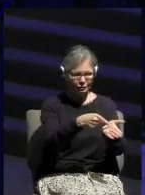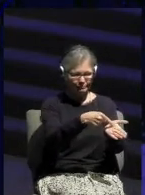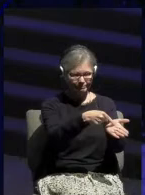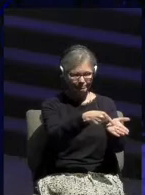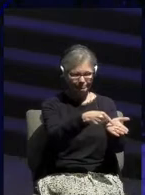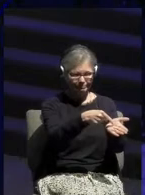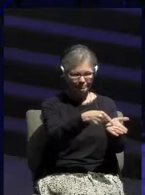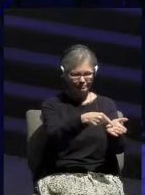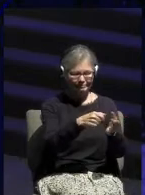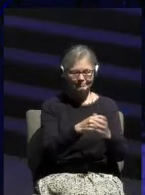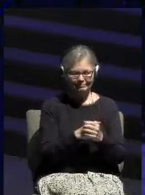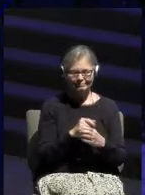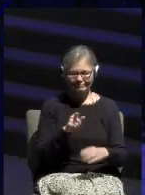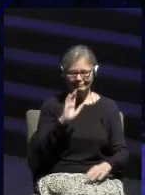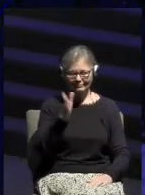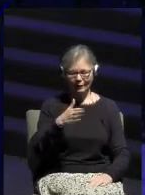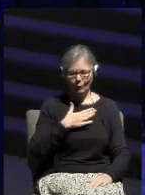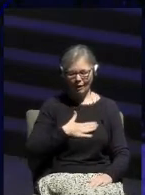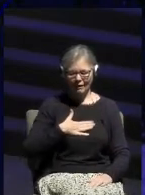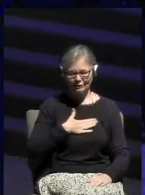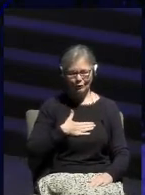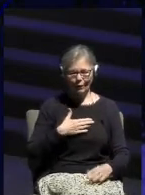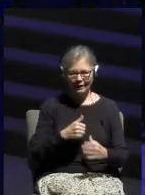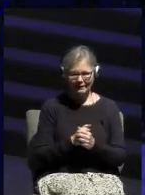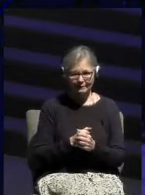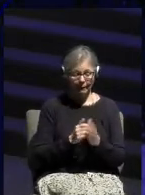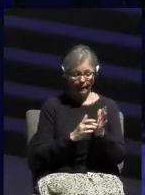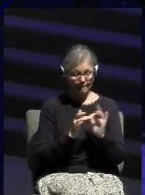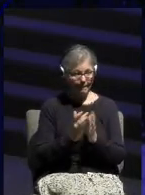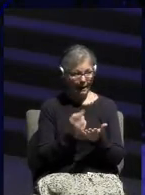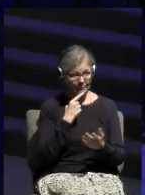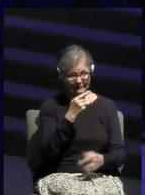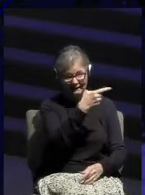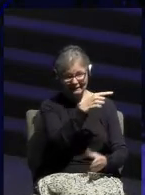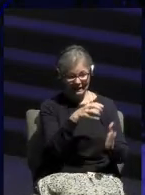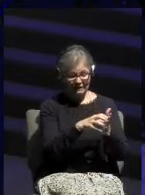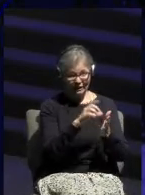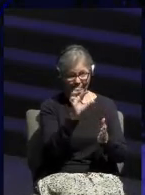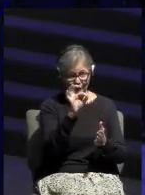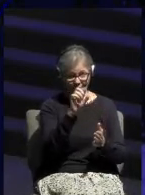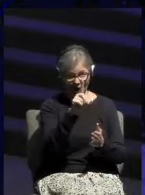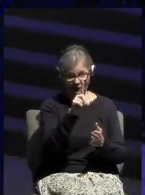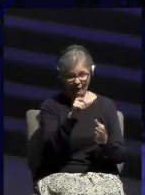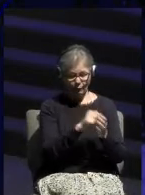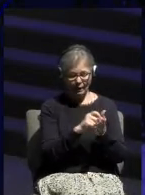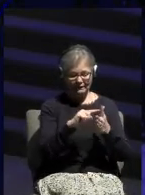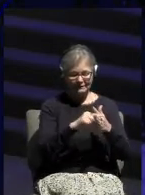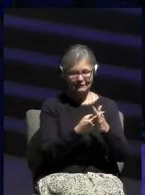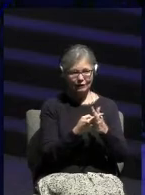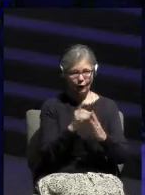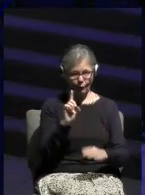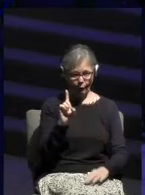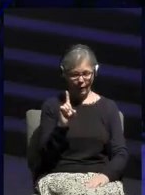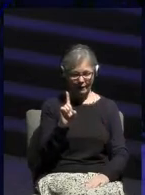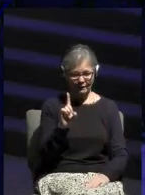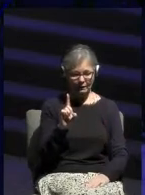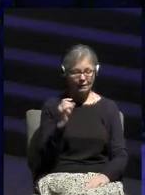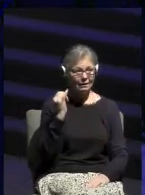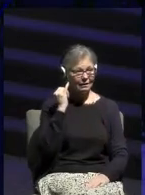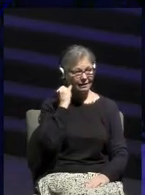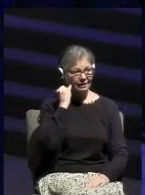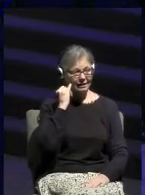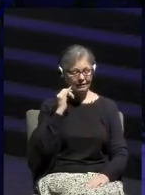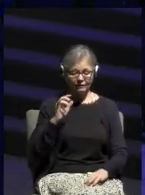something that should be near and dear to our hearts. The Bible tells us in Psalms chapter 91, starting at verse number 1, he that